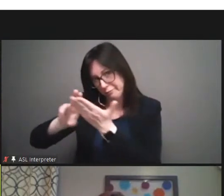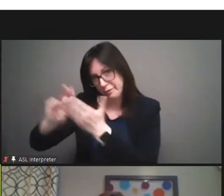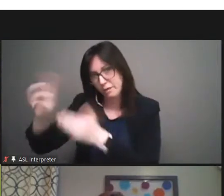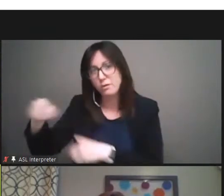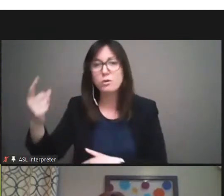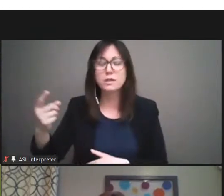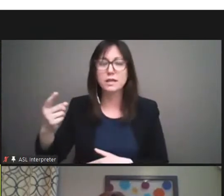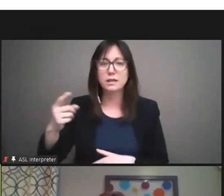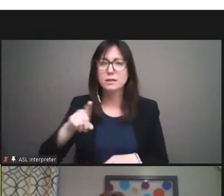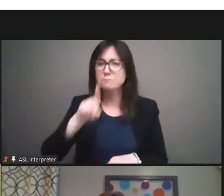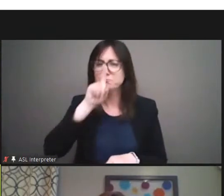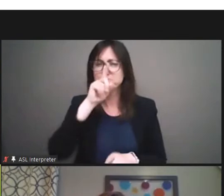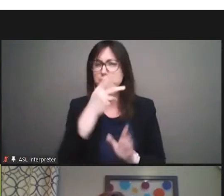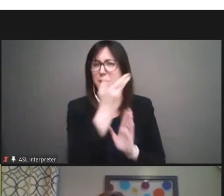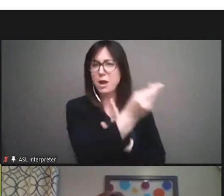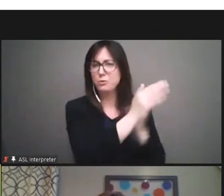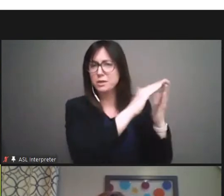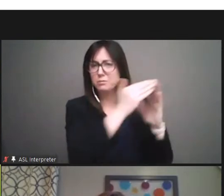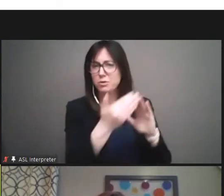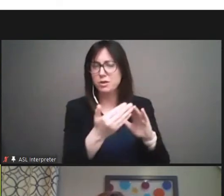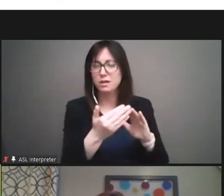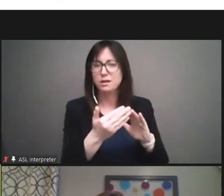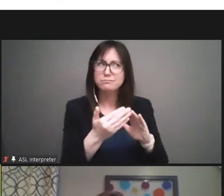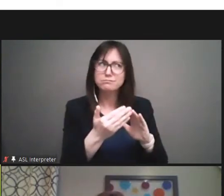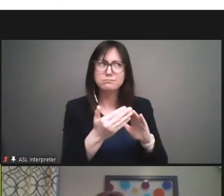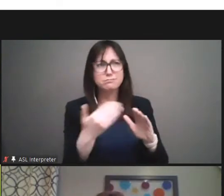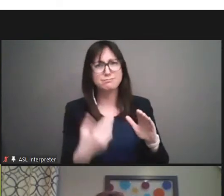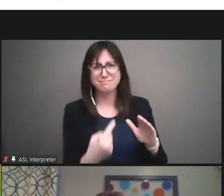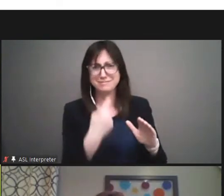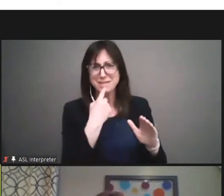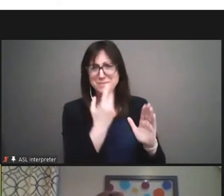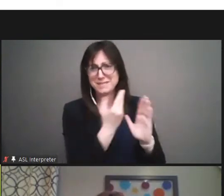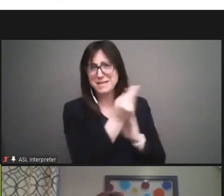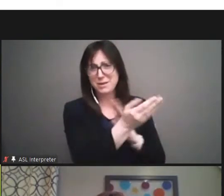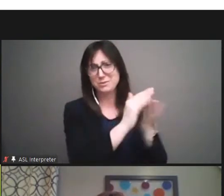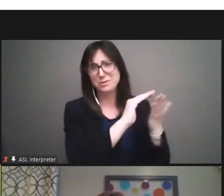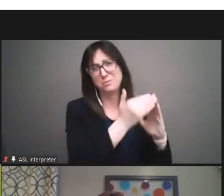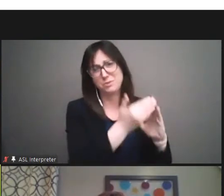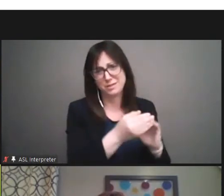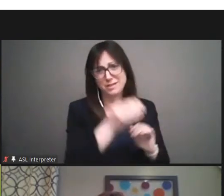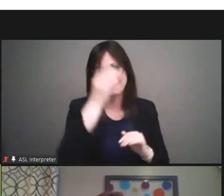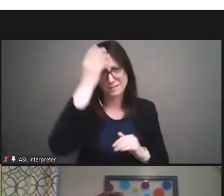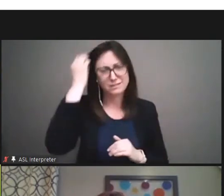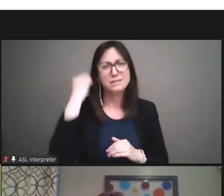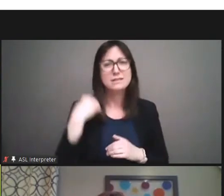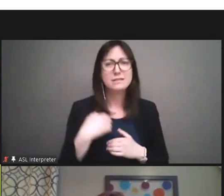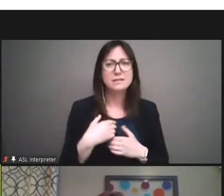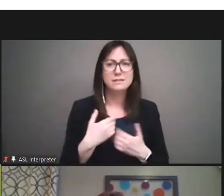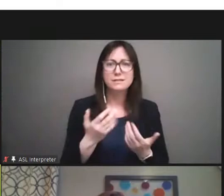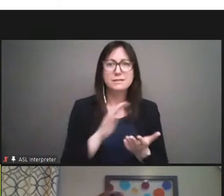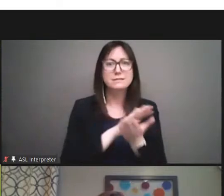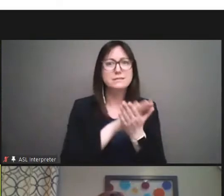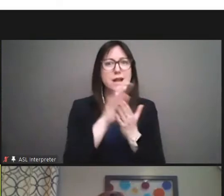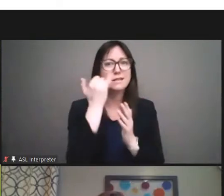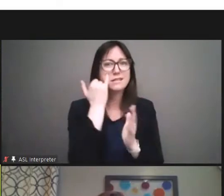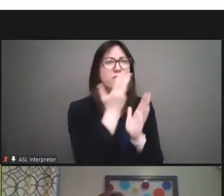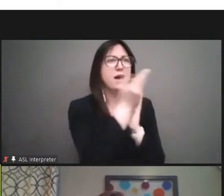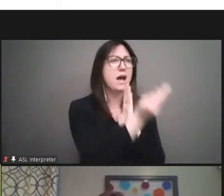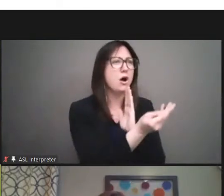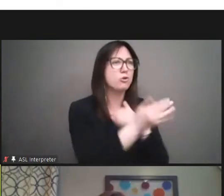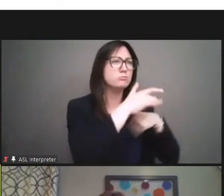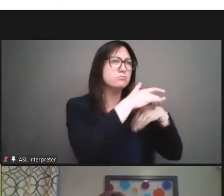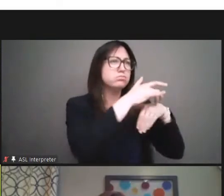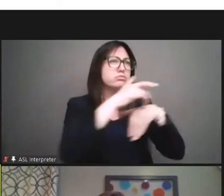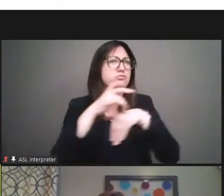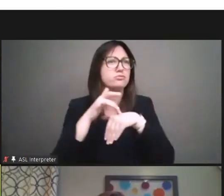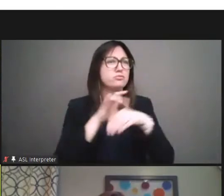So I miss it. And it's a really wonderful tool to like go immerse, learn, listen,